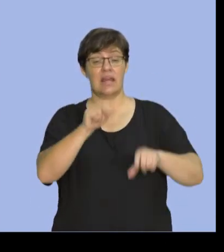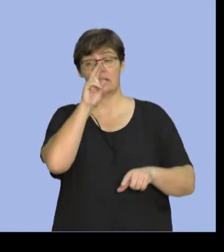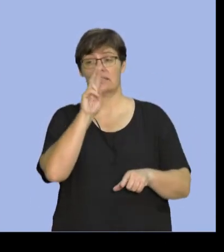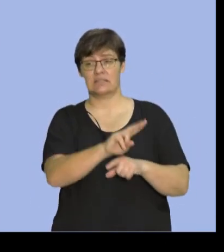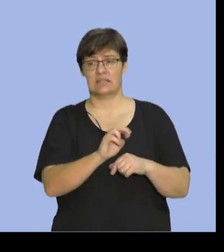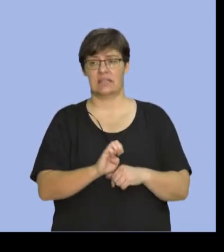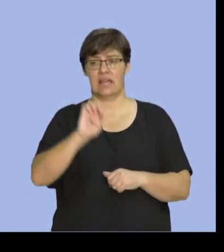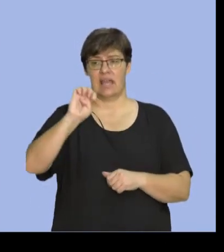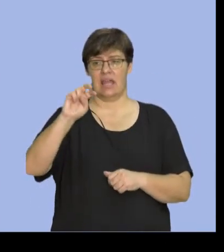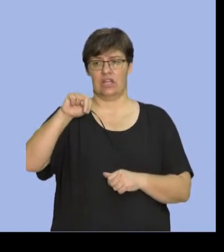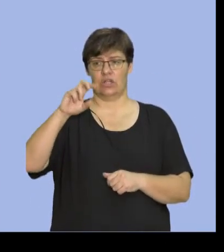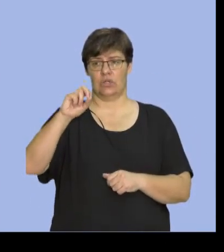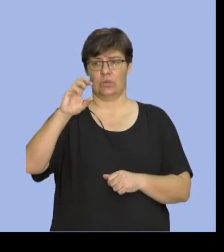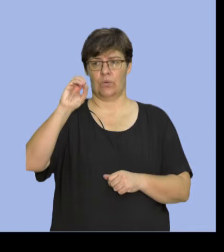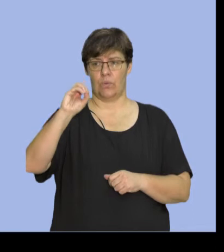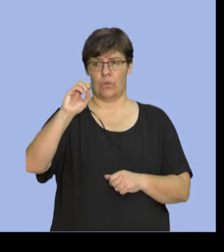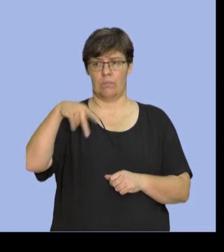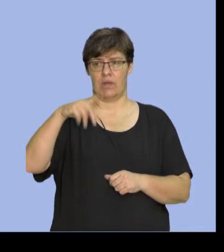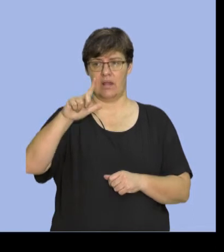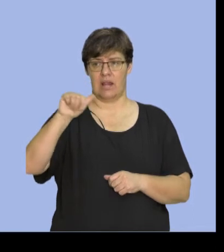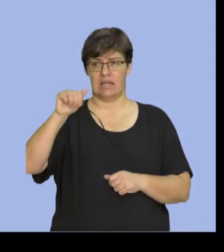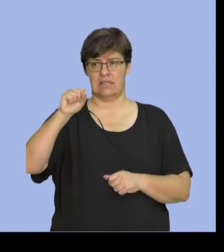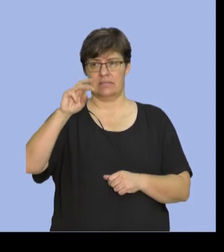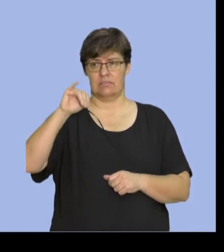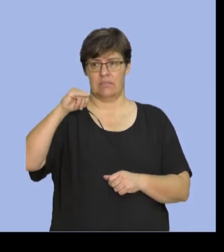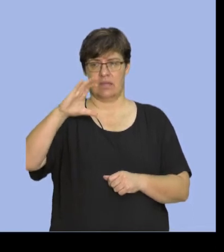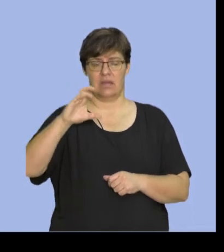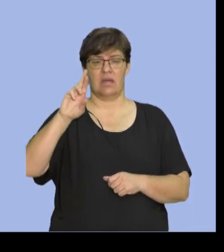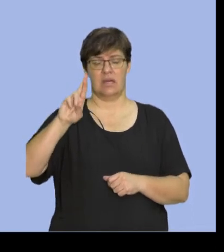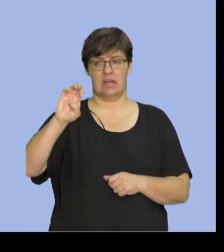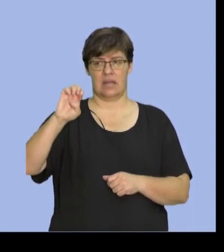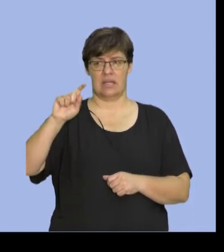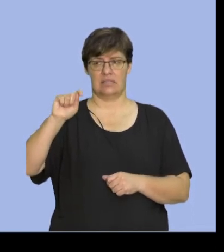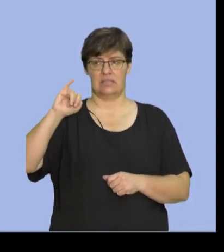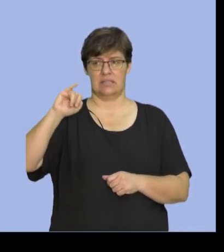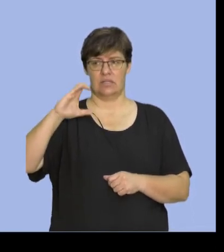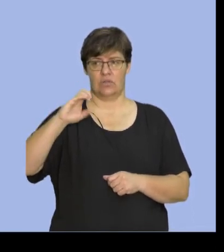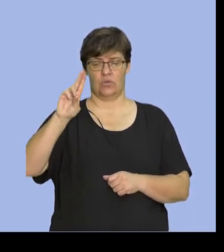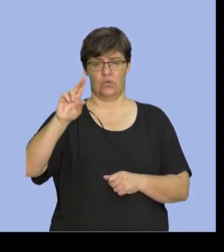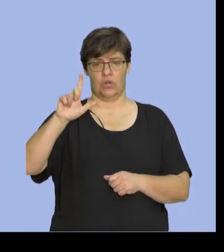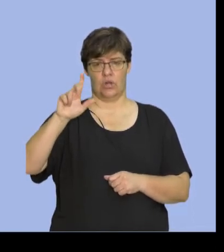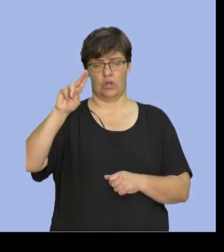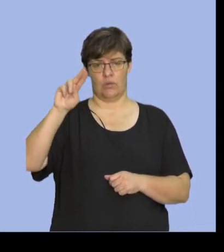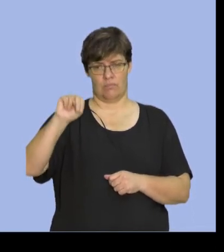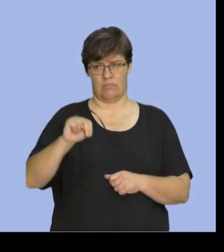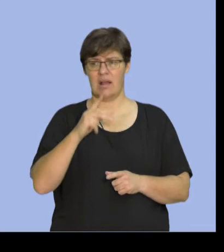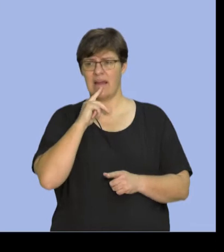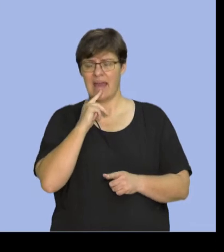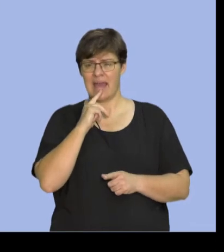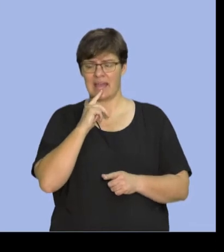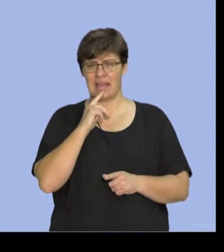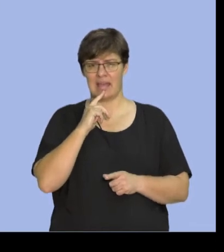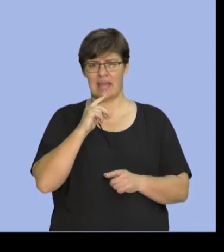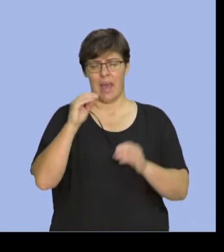the endoplasmic reticulum. So the reticulum refers to a maze of membranes that are